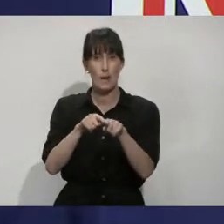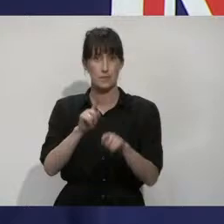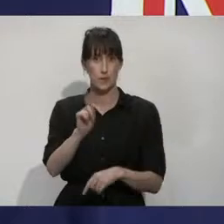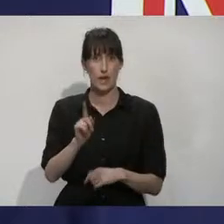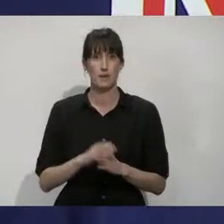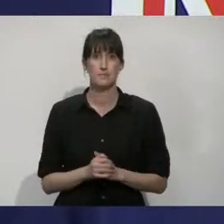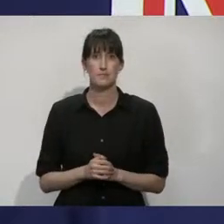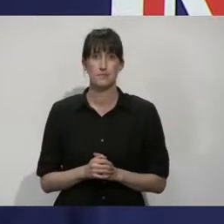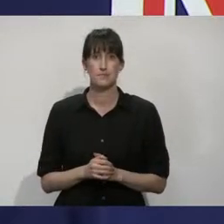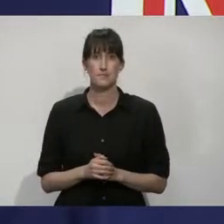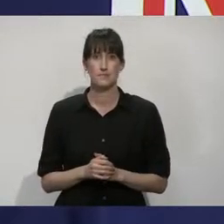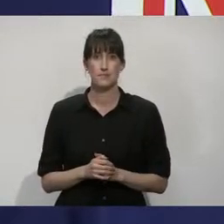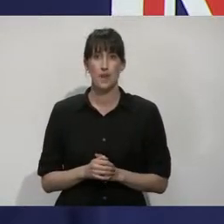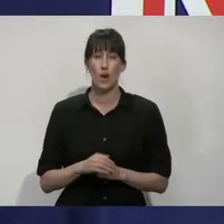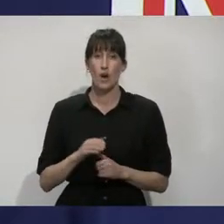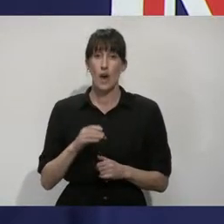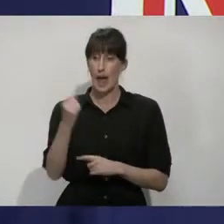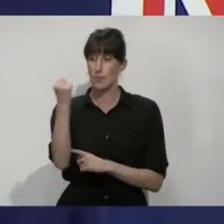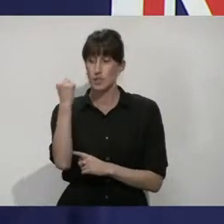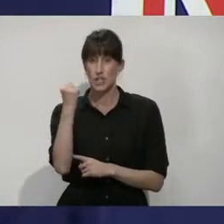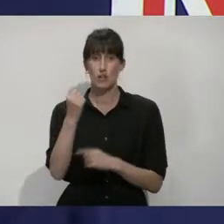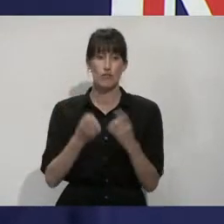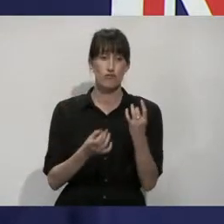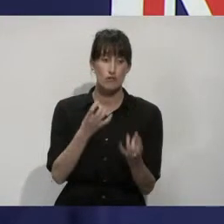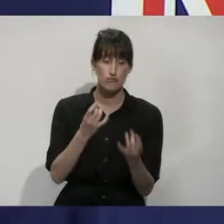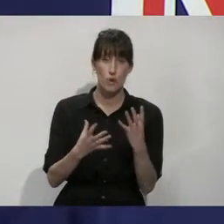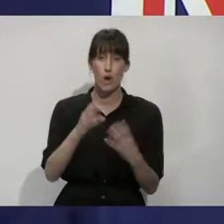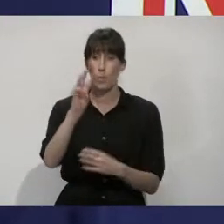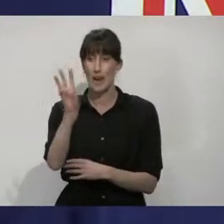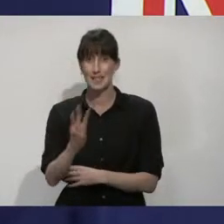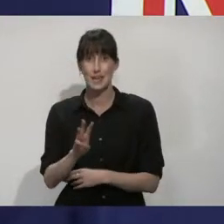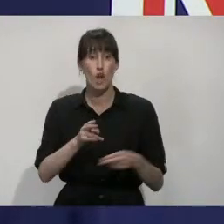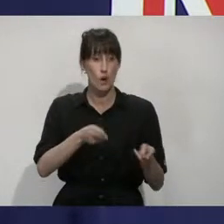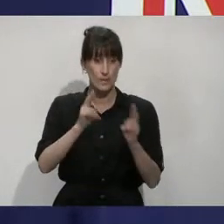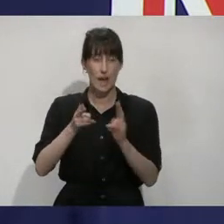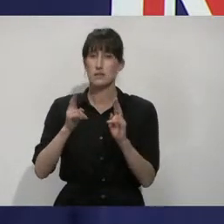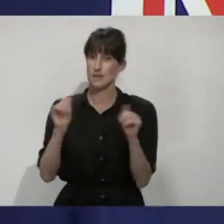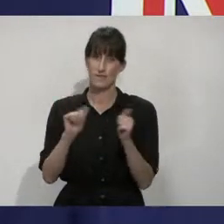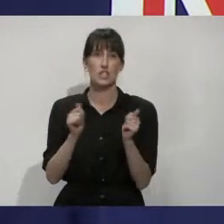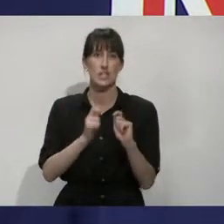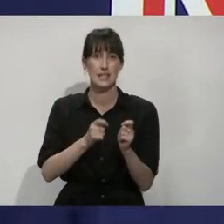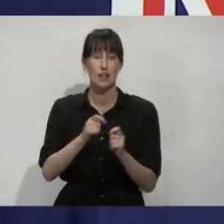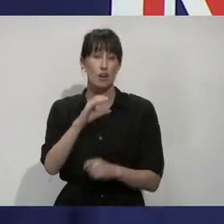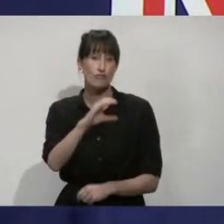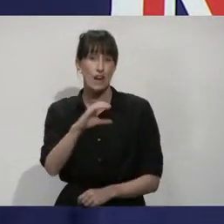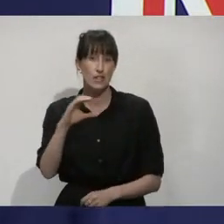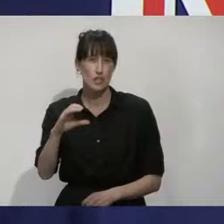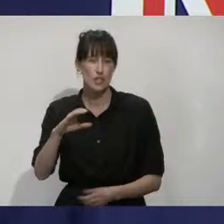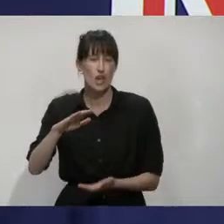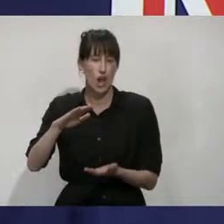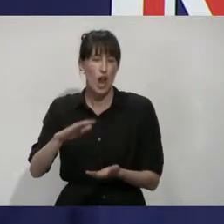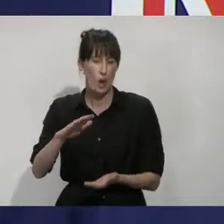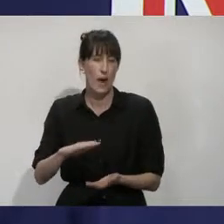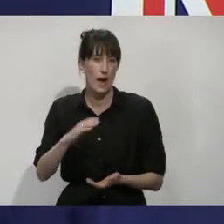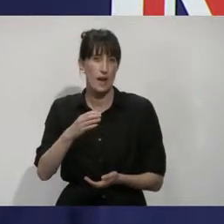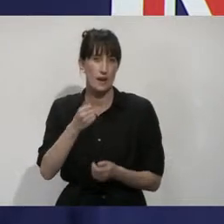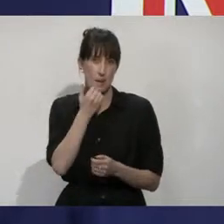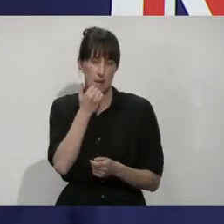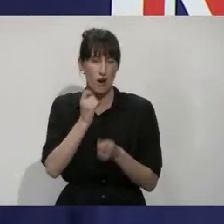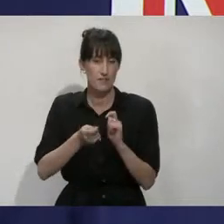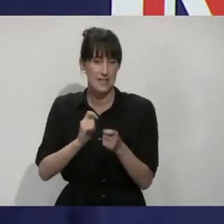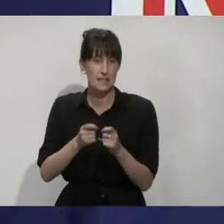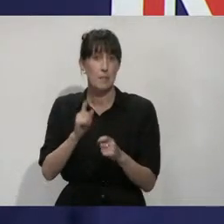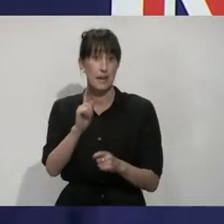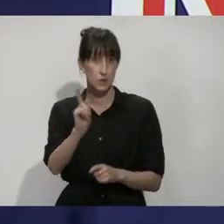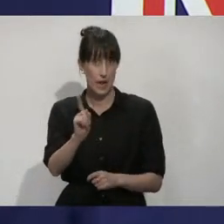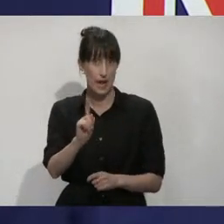our MIF facilities in Hamilton, Rotorua and Wellington have been tested. In Christchurch it's slightly lower, but that number will be